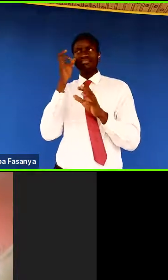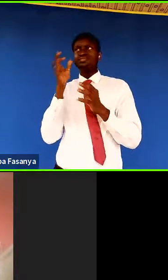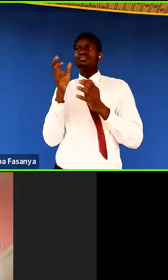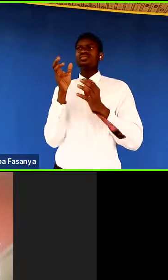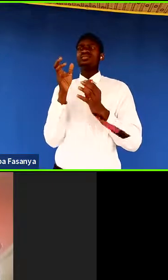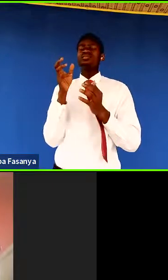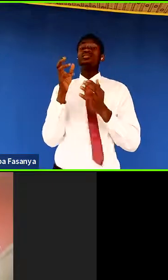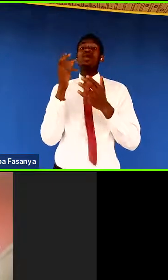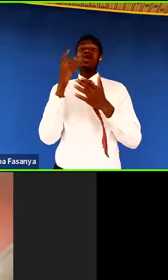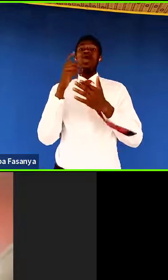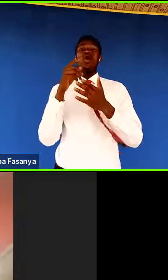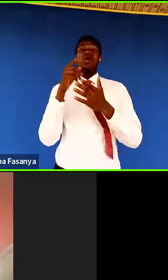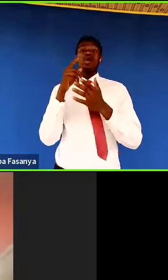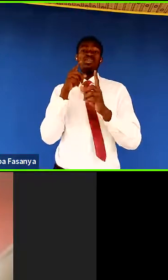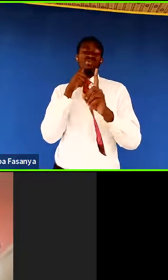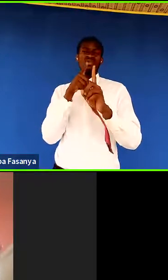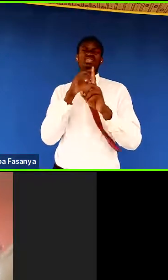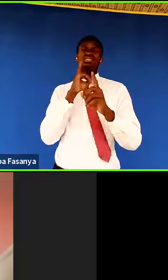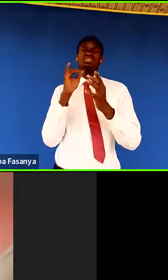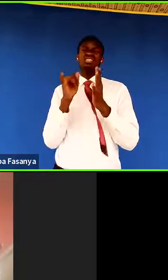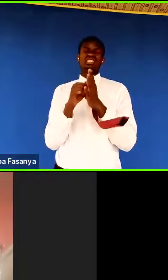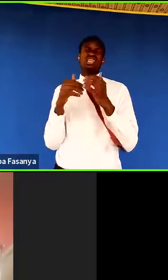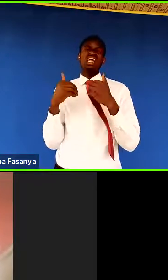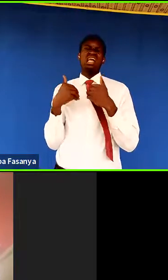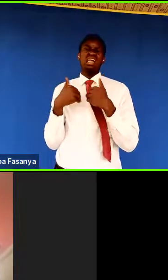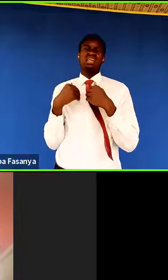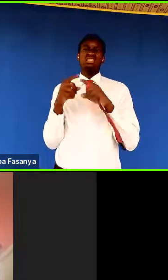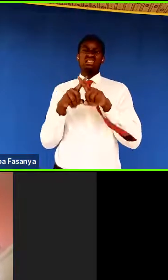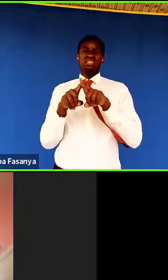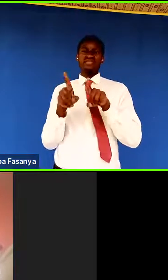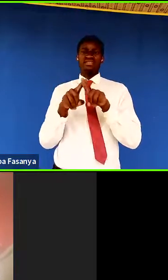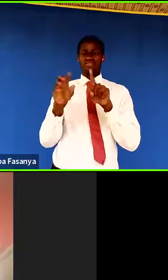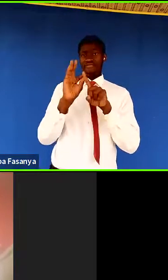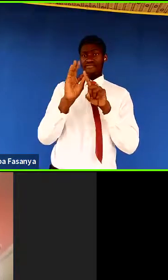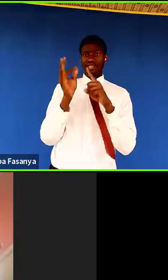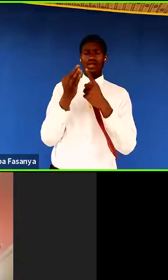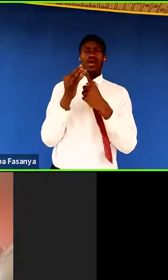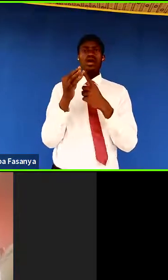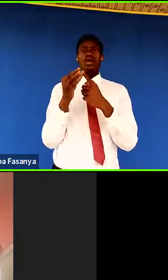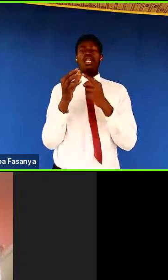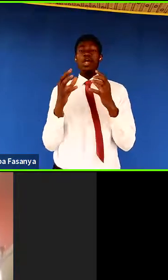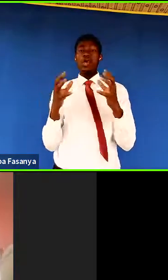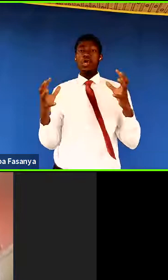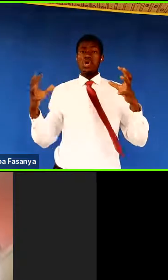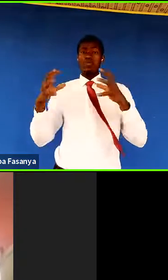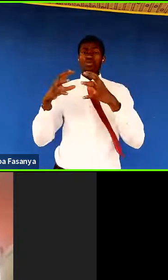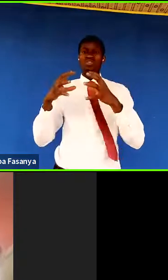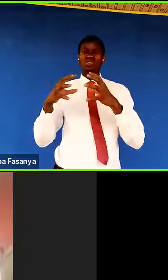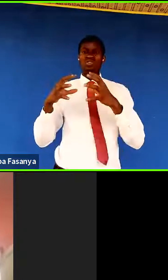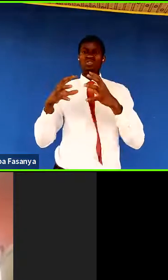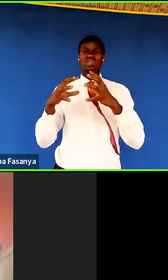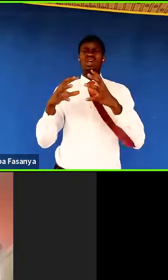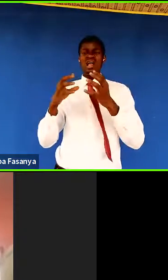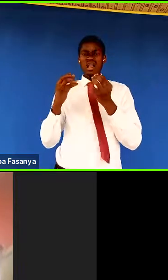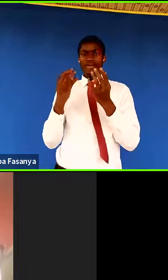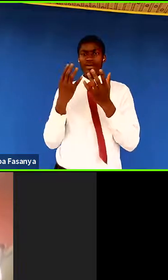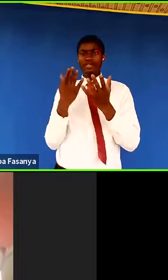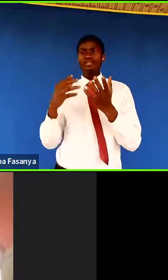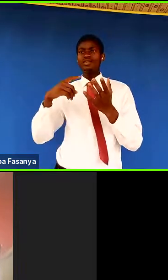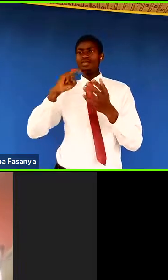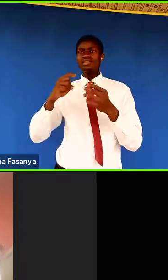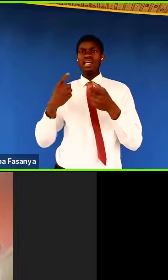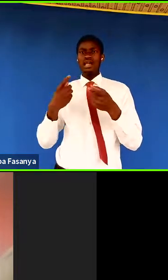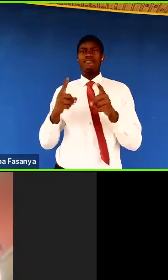it's multifactorial. So there are a combination of, or a lot of things must be happening at the right time of conception to take